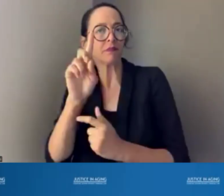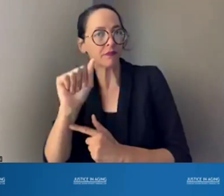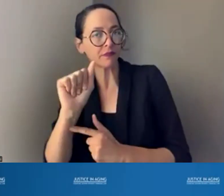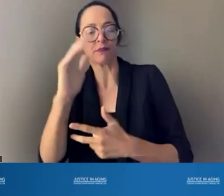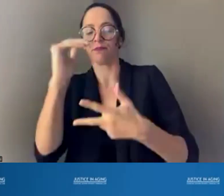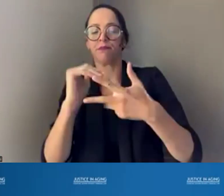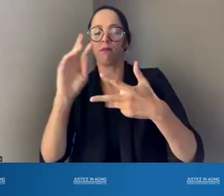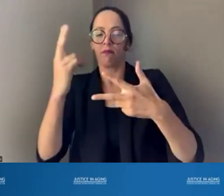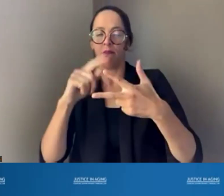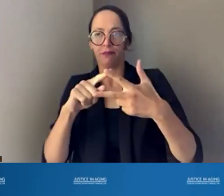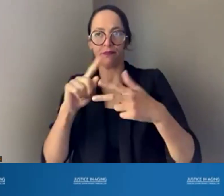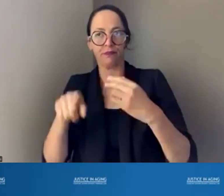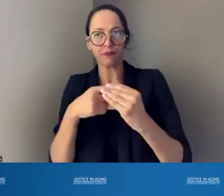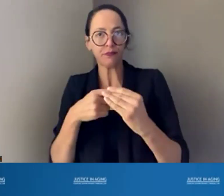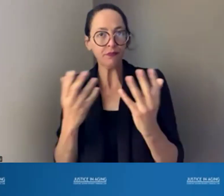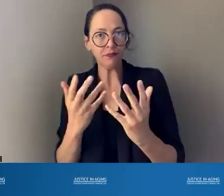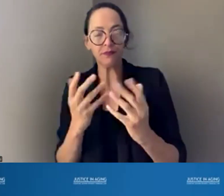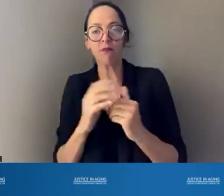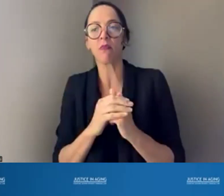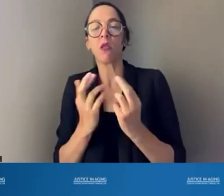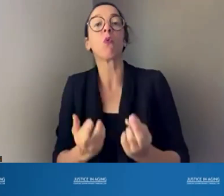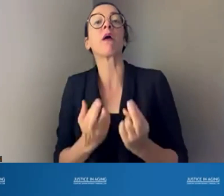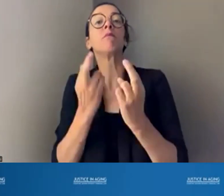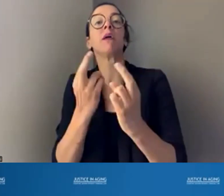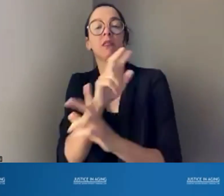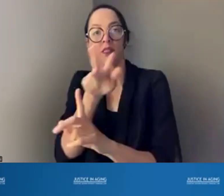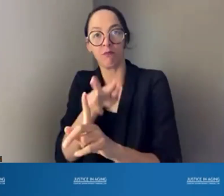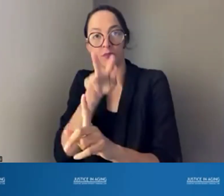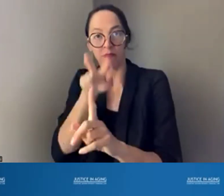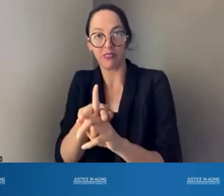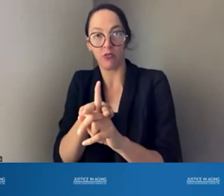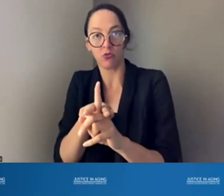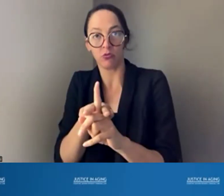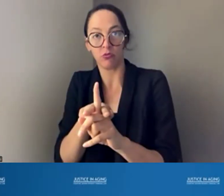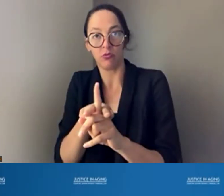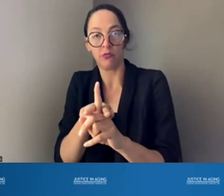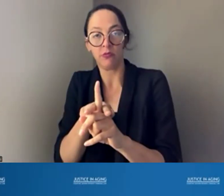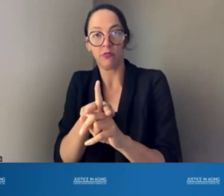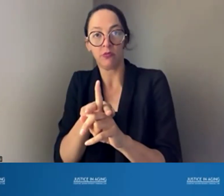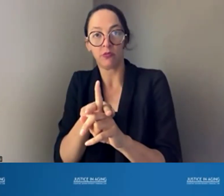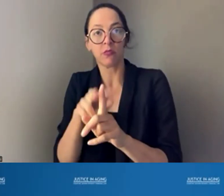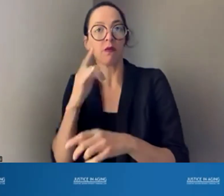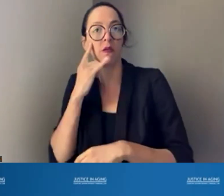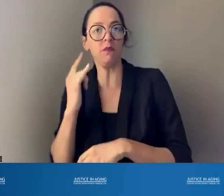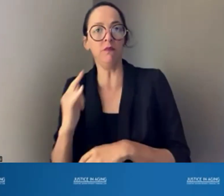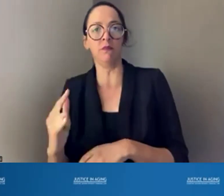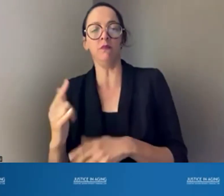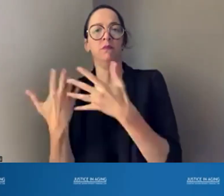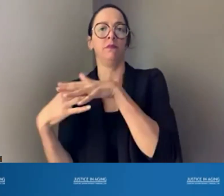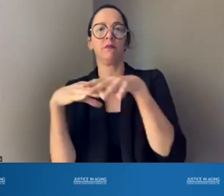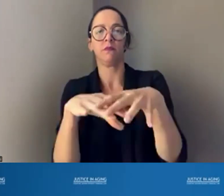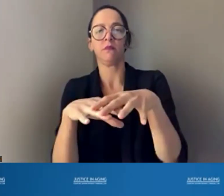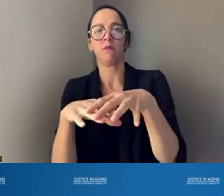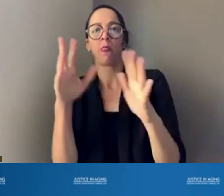were about recommending implementation of the California Integrated Travel